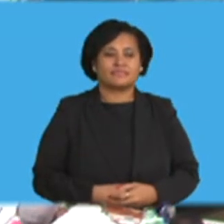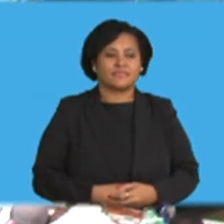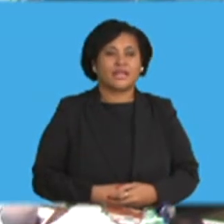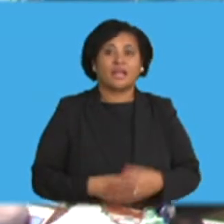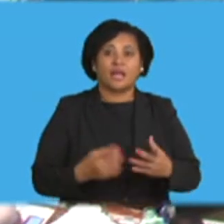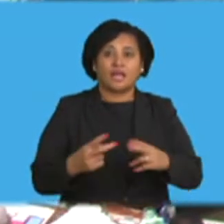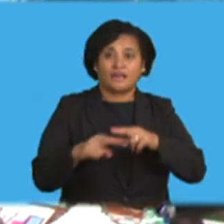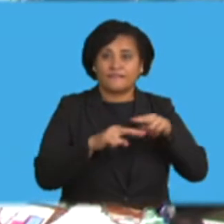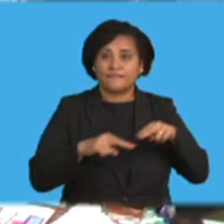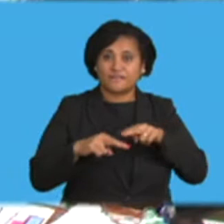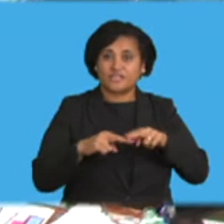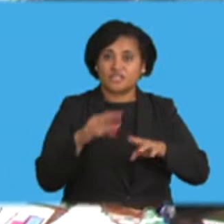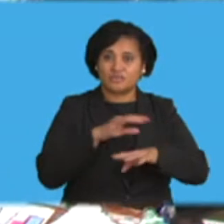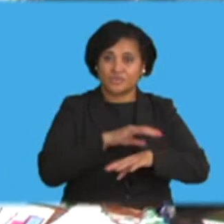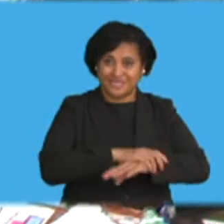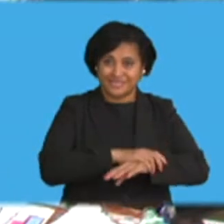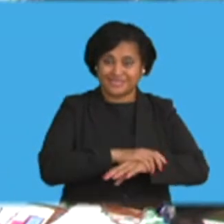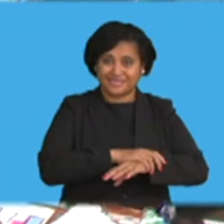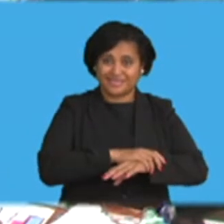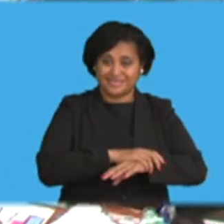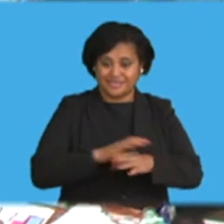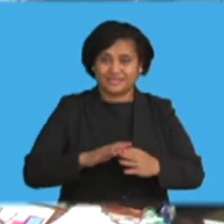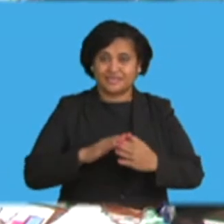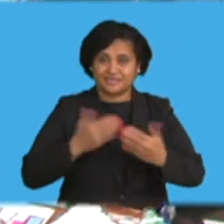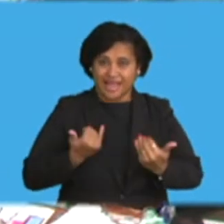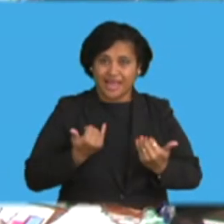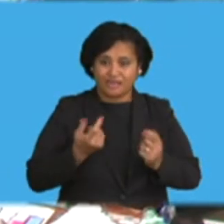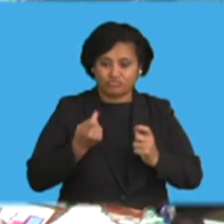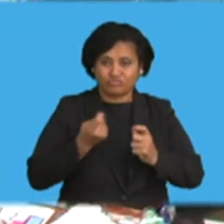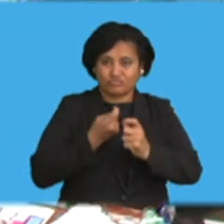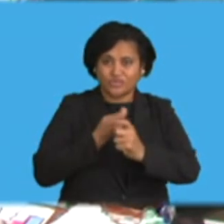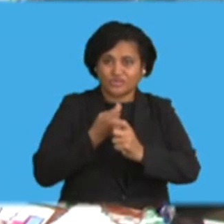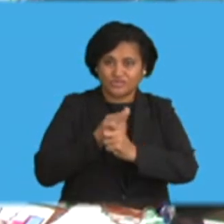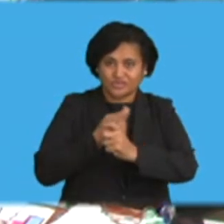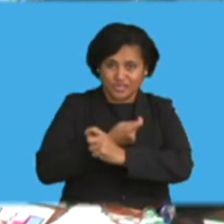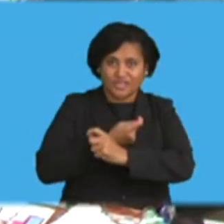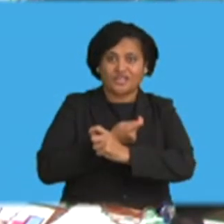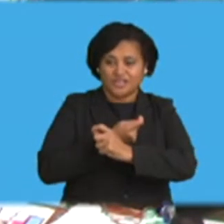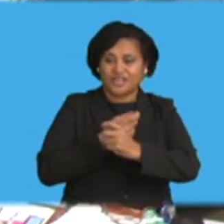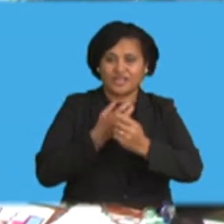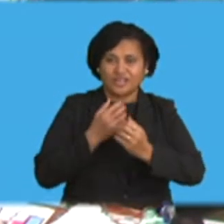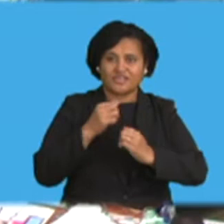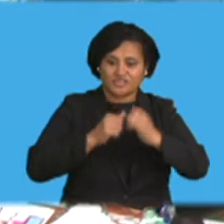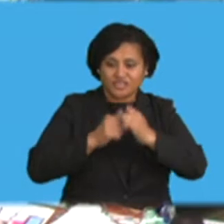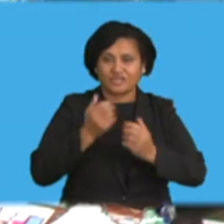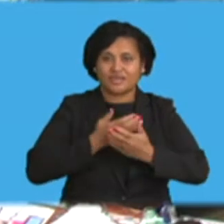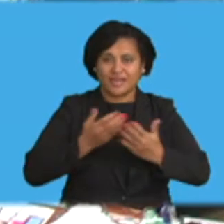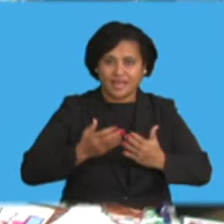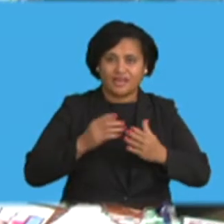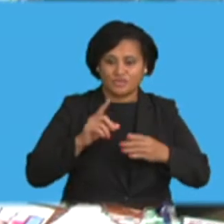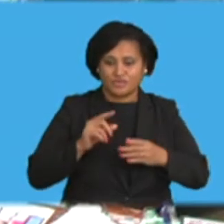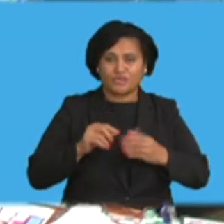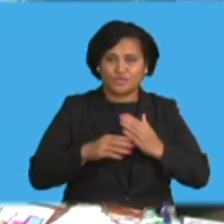the Fiji Police Force is currently undergoing restructure and reform in its endeavour to achieve